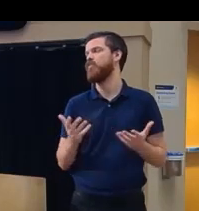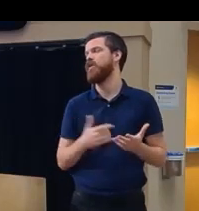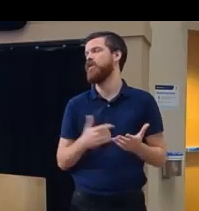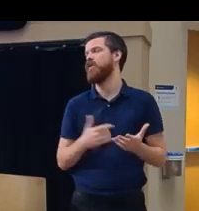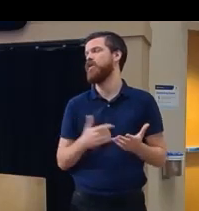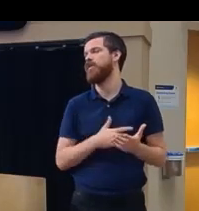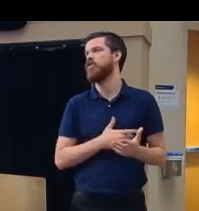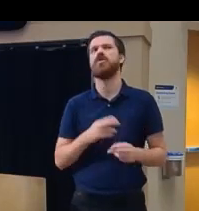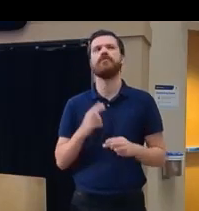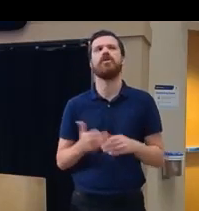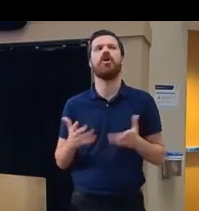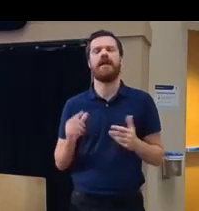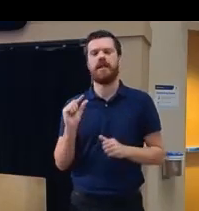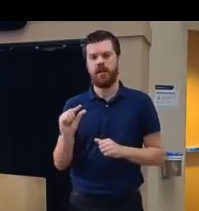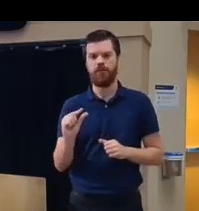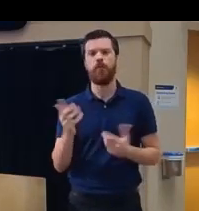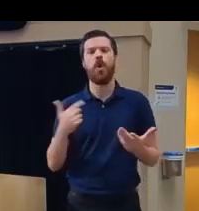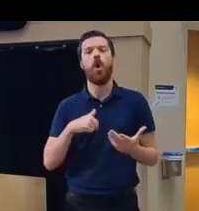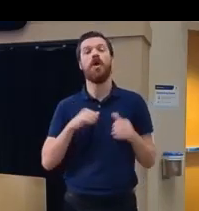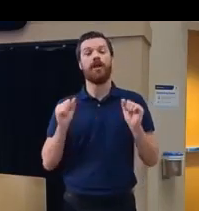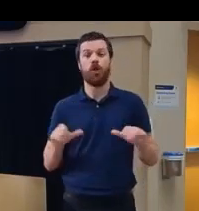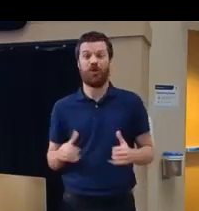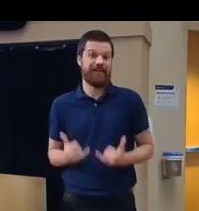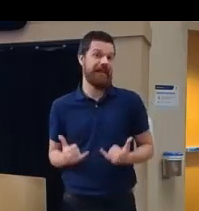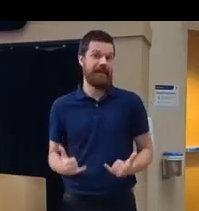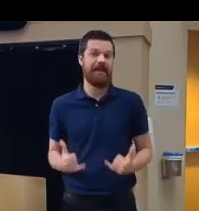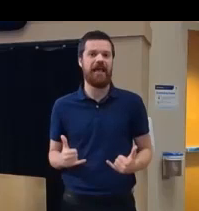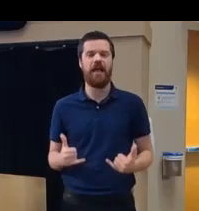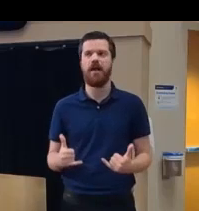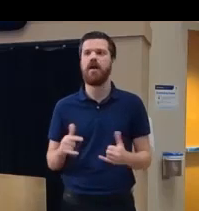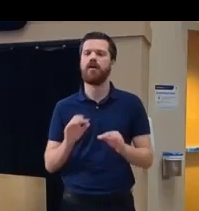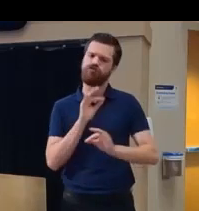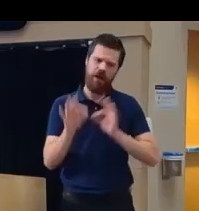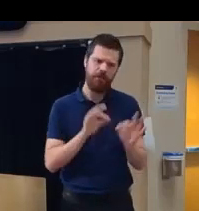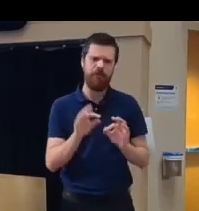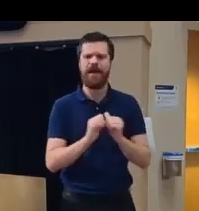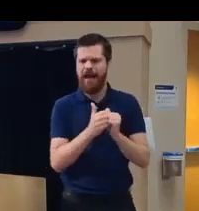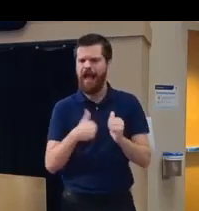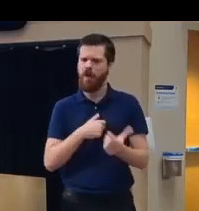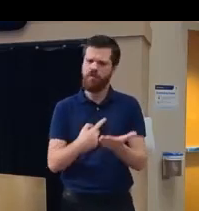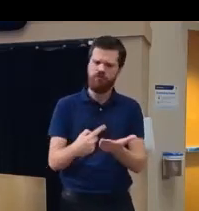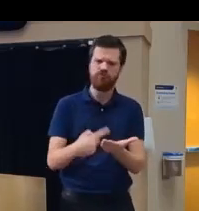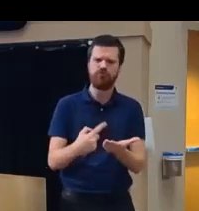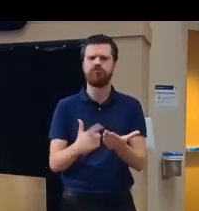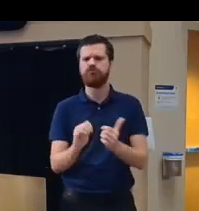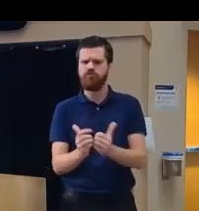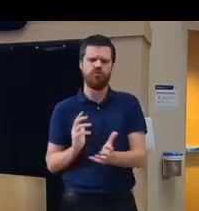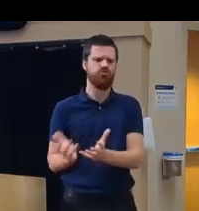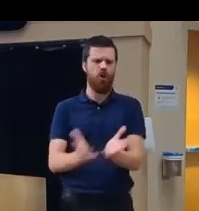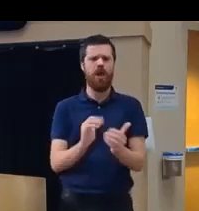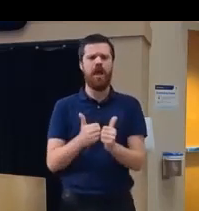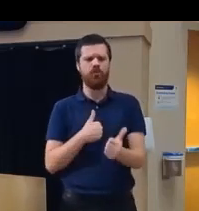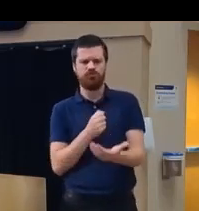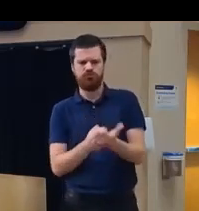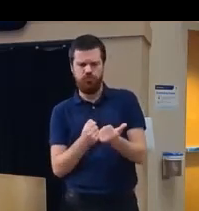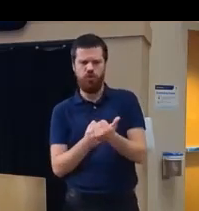you mentioned already a little bit, some of what you think we could be doing right now, just describing what it is, how we're having our conversations, maybe how we are trying to support